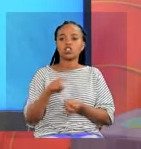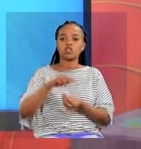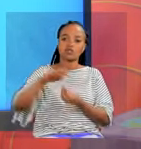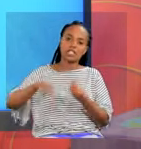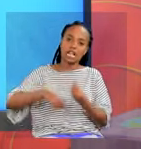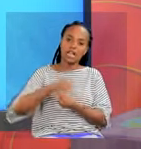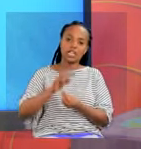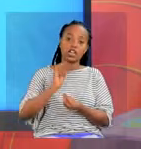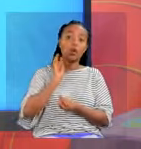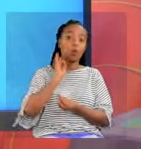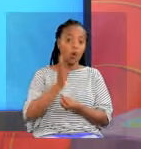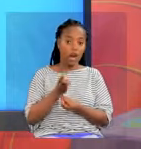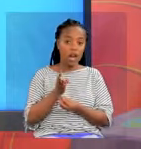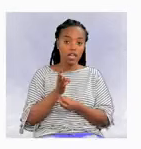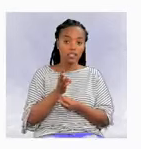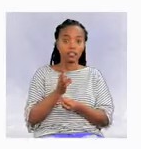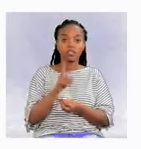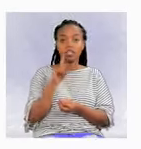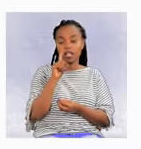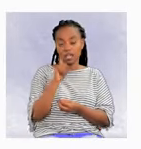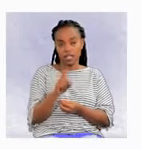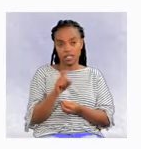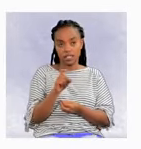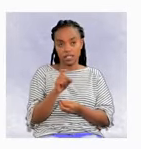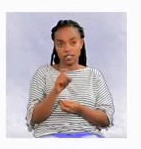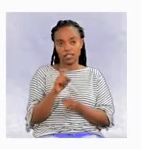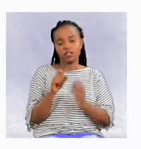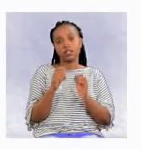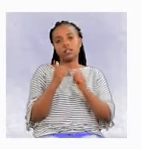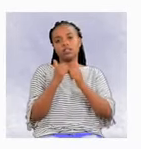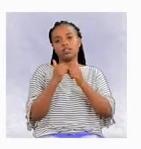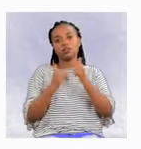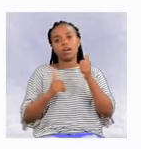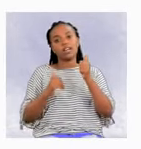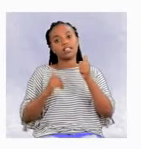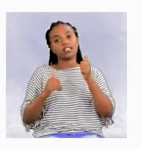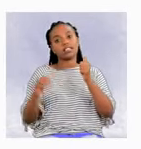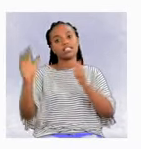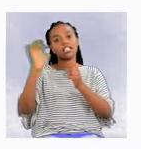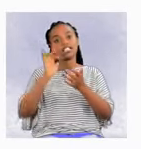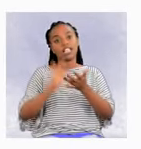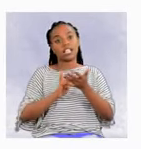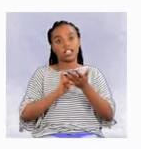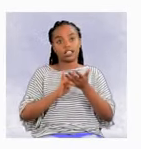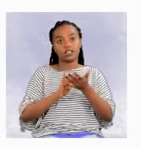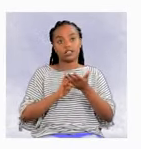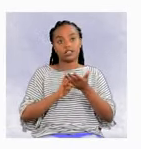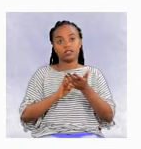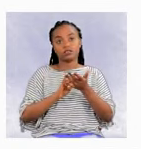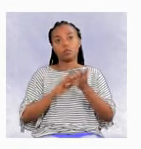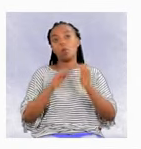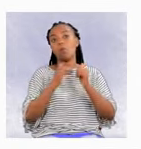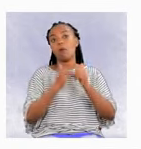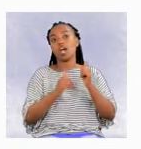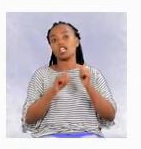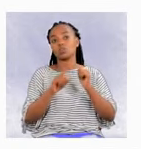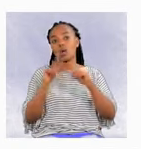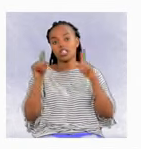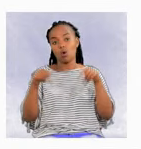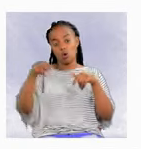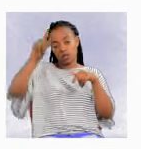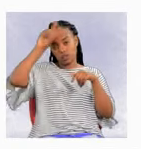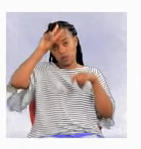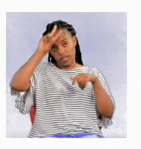circle will be x minus center coordinate, it is minus 1 the whole